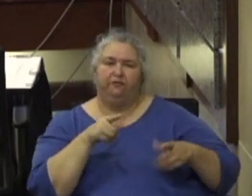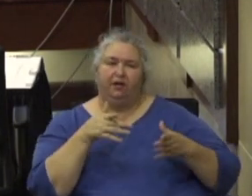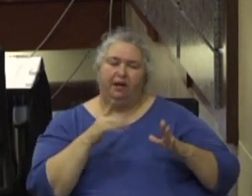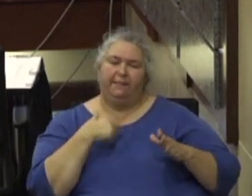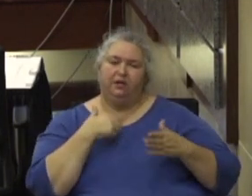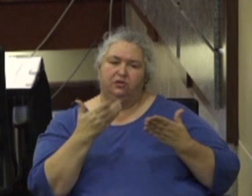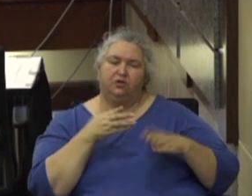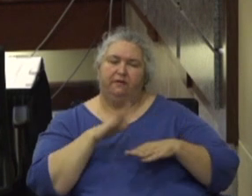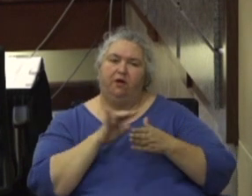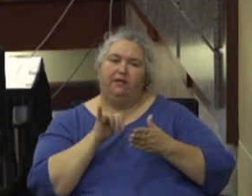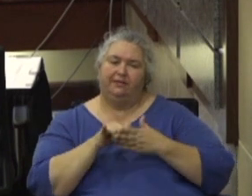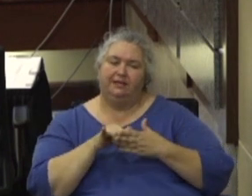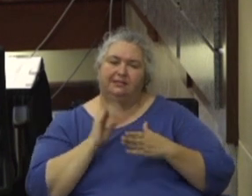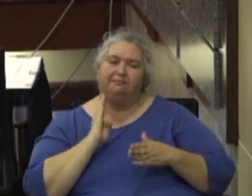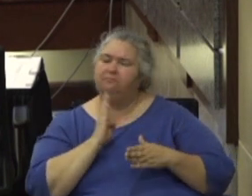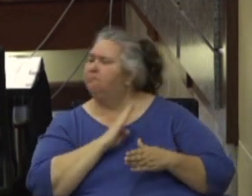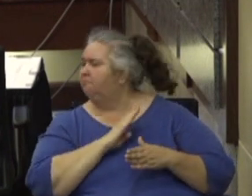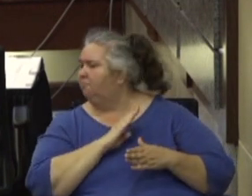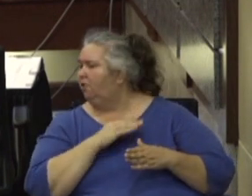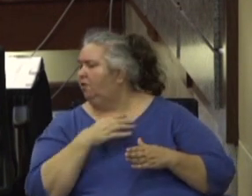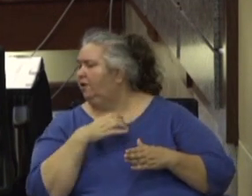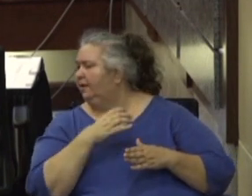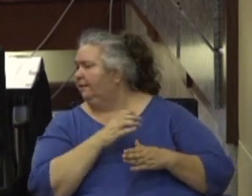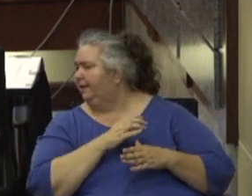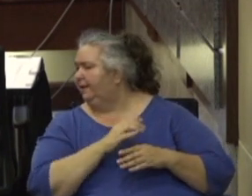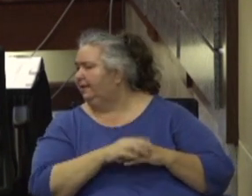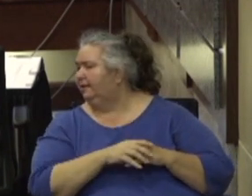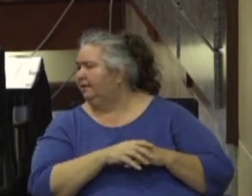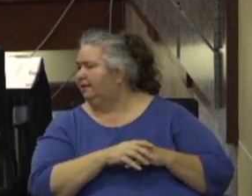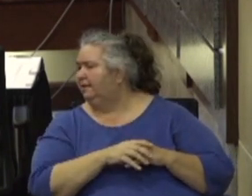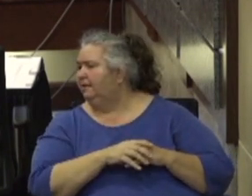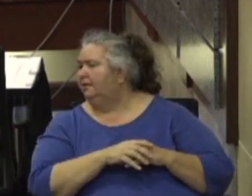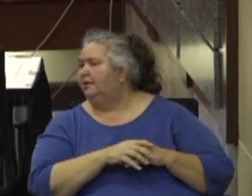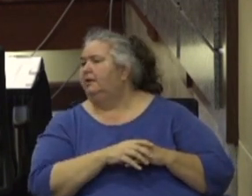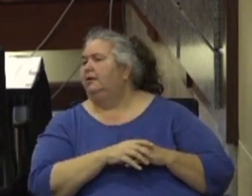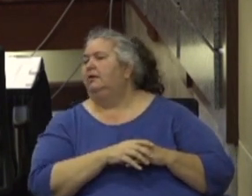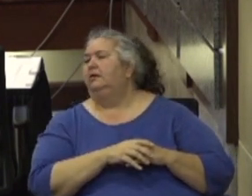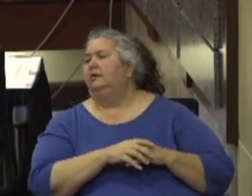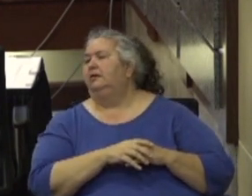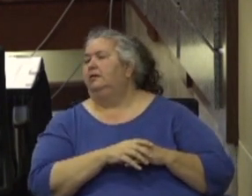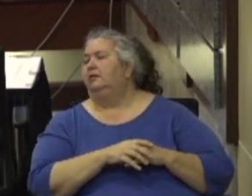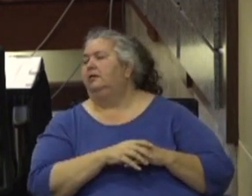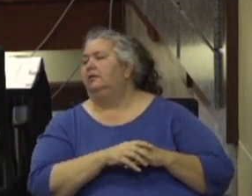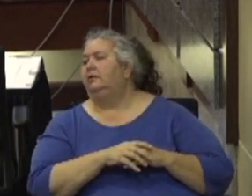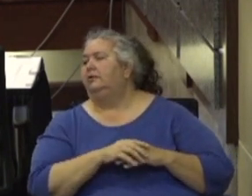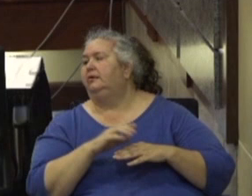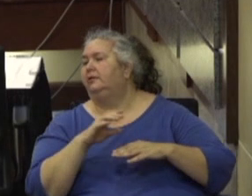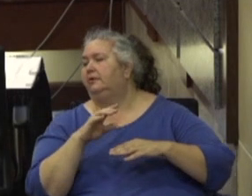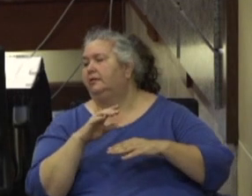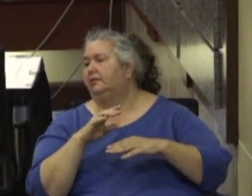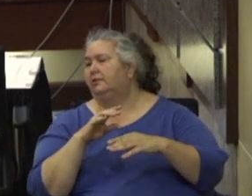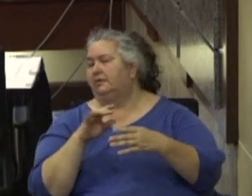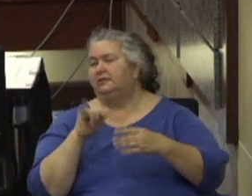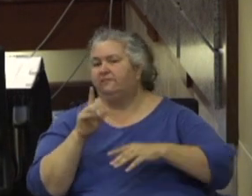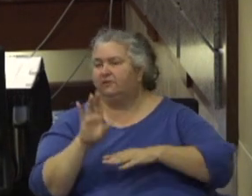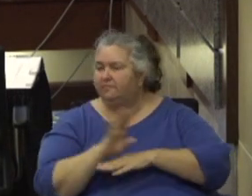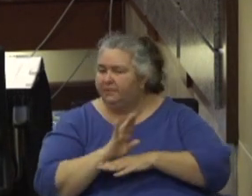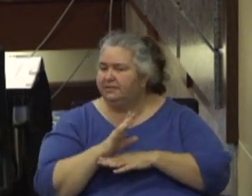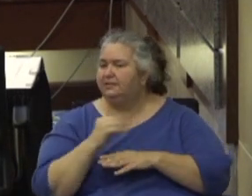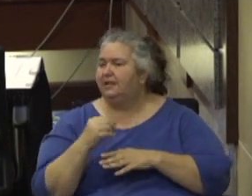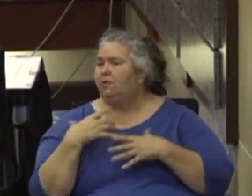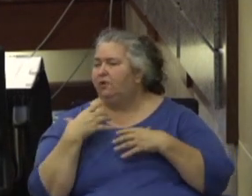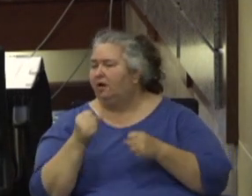on this working team. The name of my team again is Business and Individual Financial Recovery, and but before I get started, I